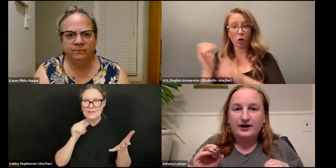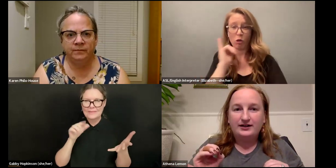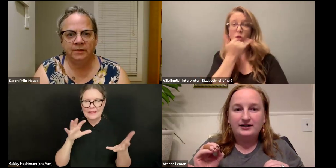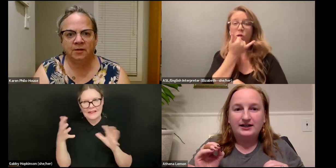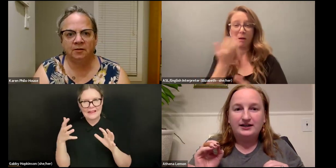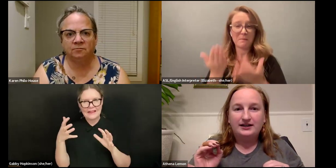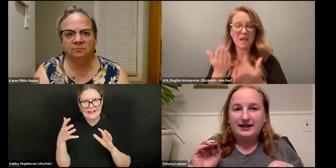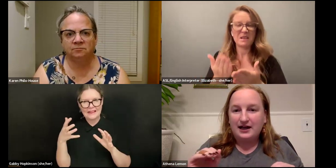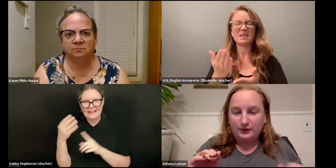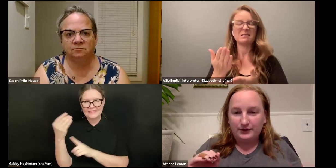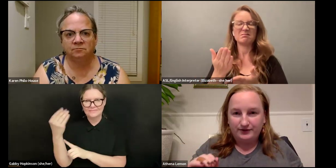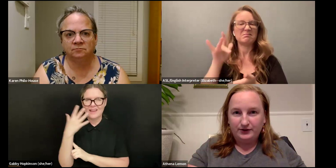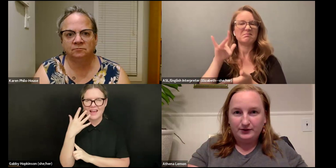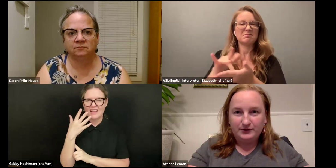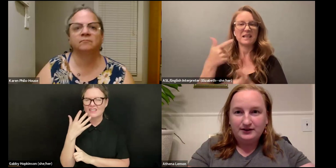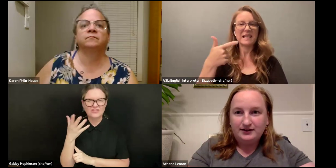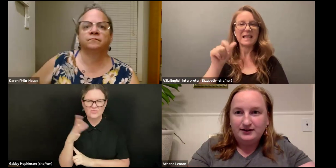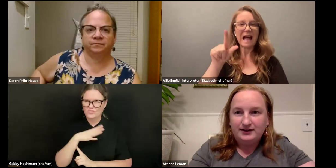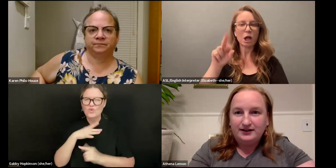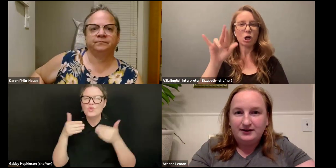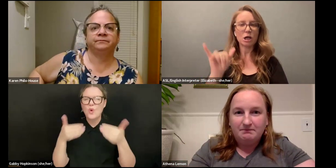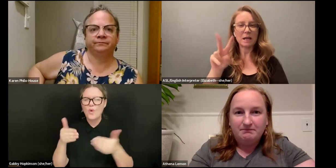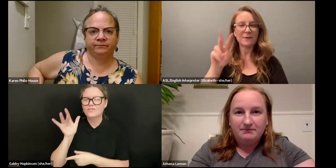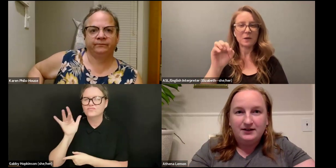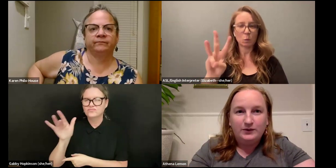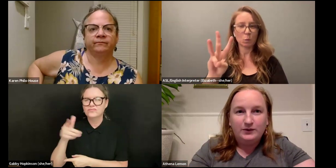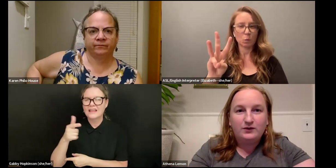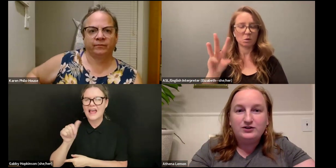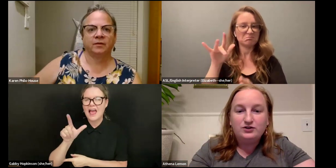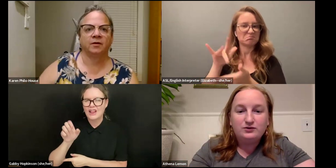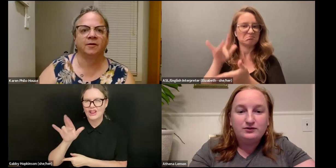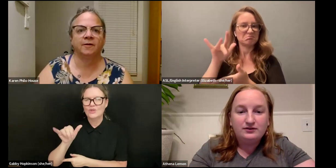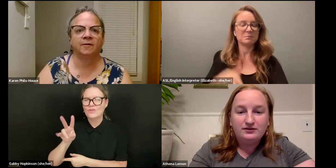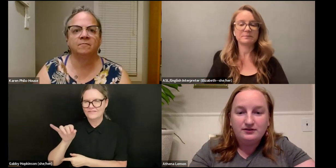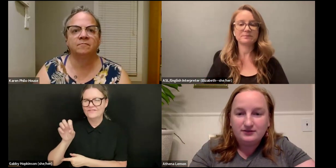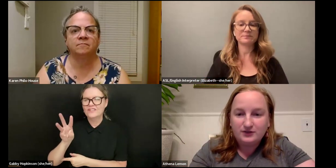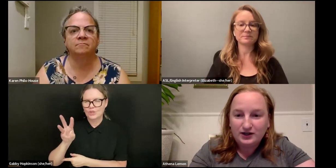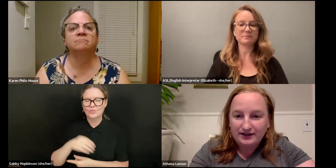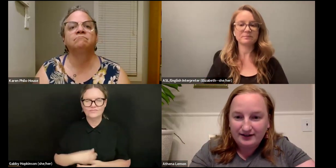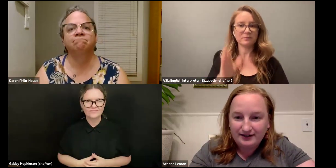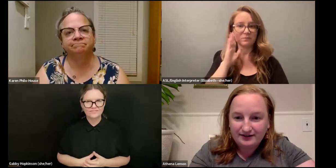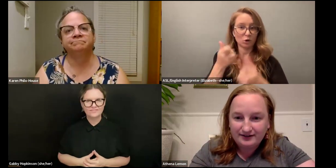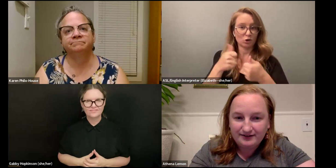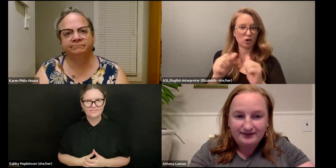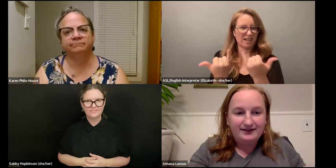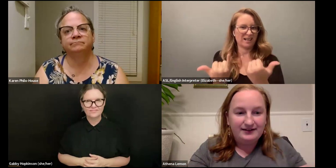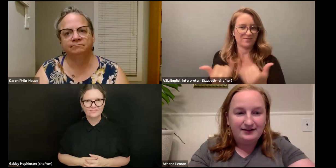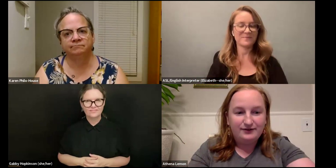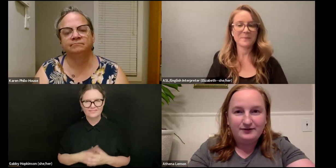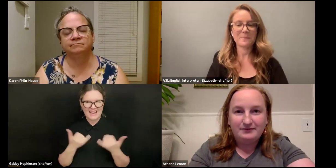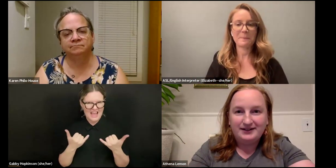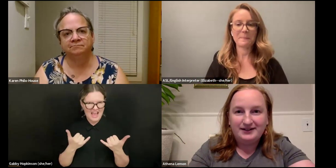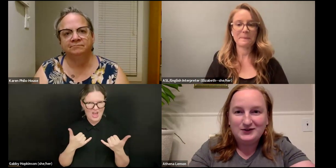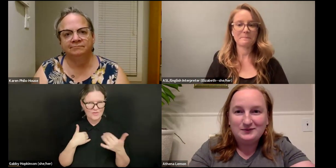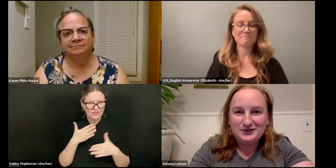So just go ahead and click gallery view. And we are going to try that